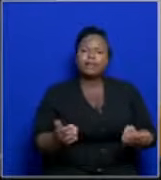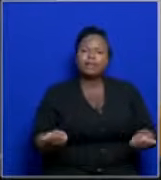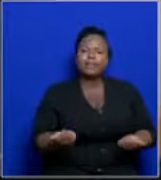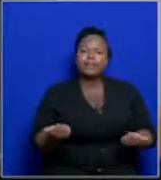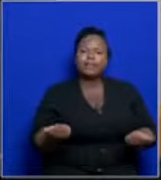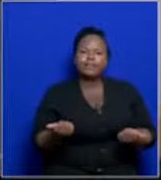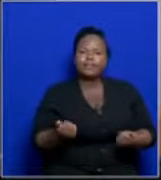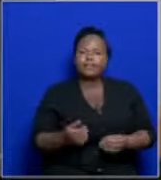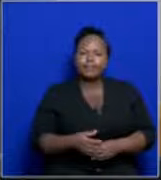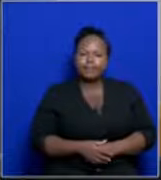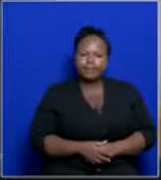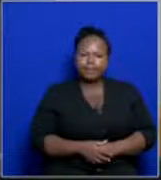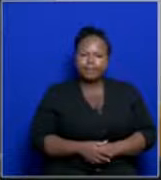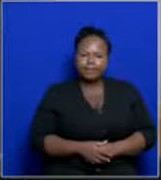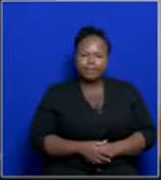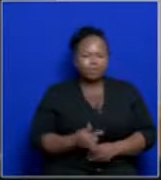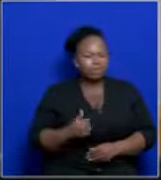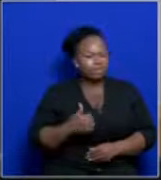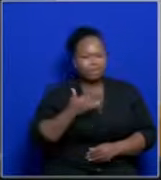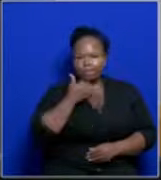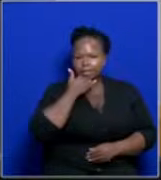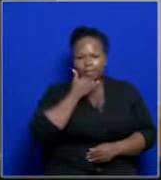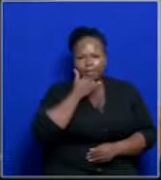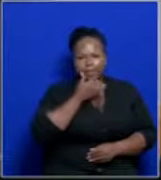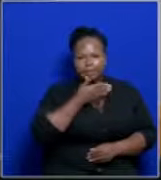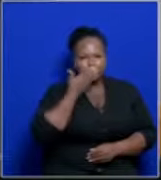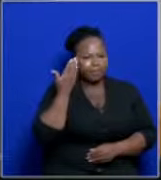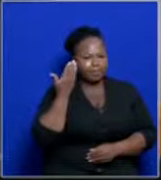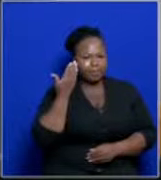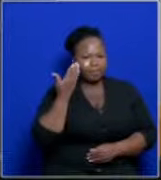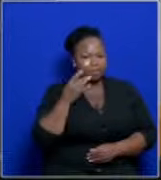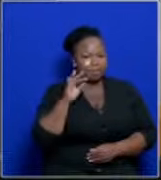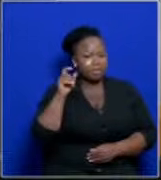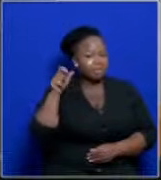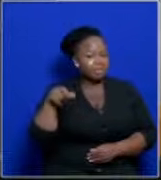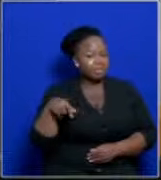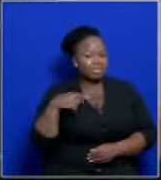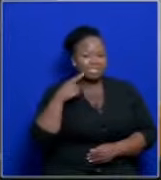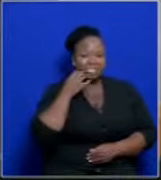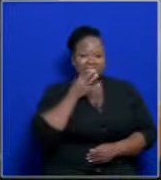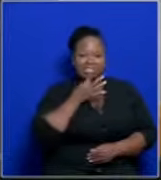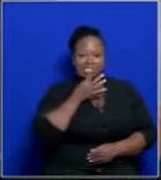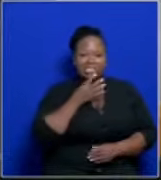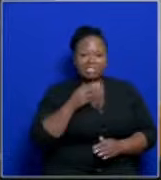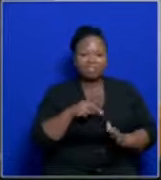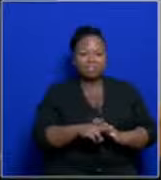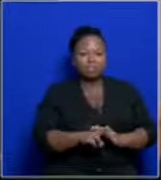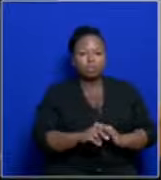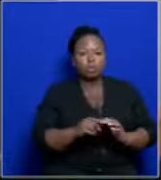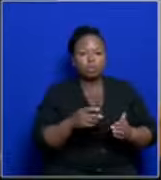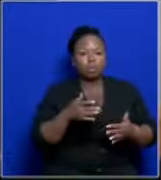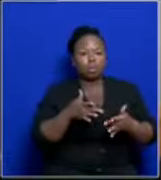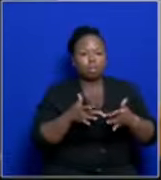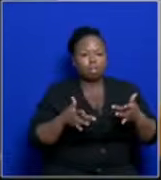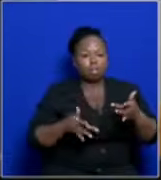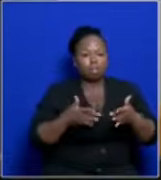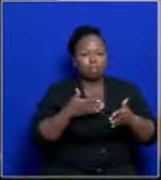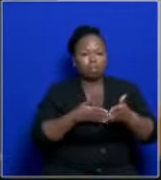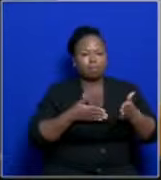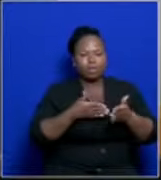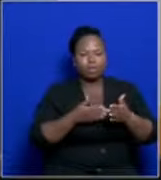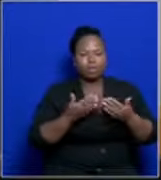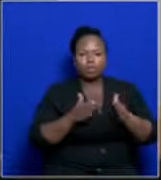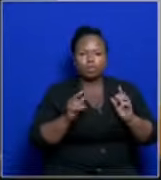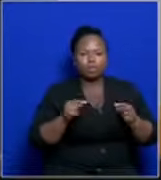bit unhappy about somebody saying the video clip could not be opened, because if you know who it comes from,